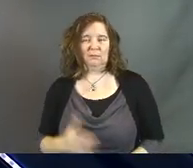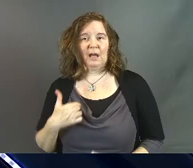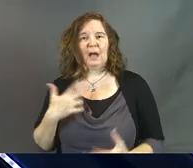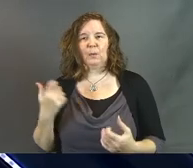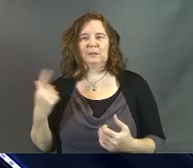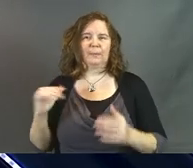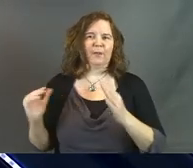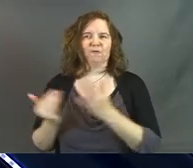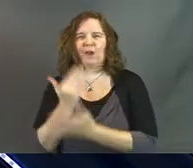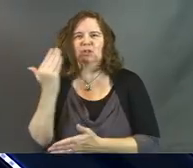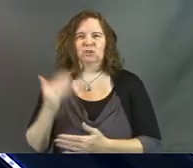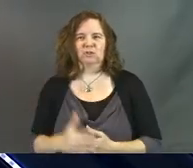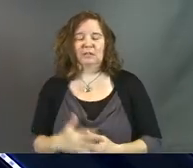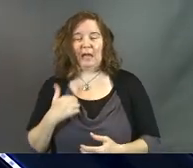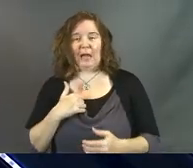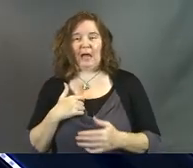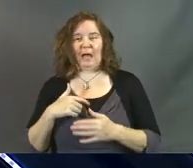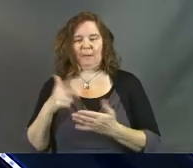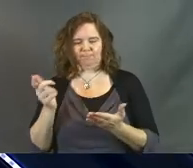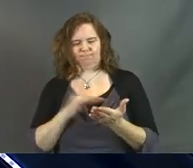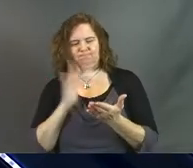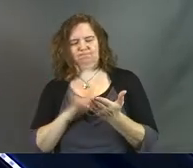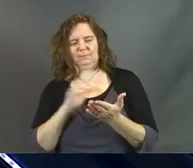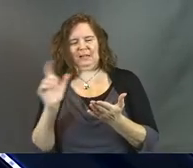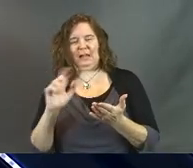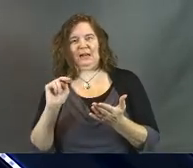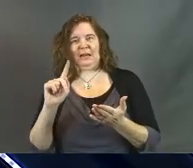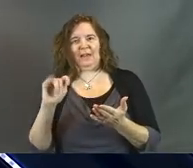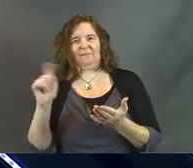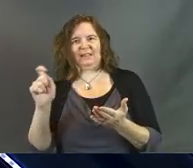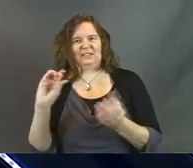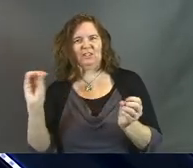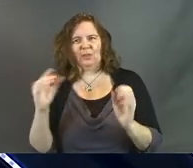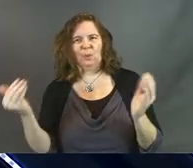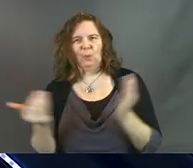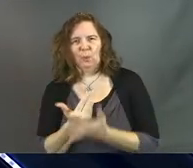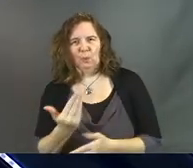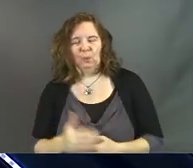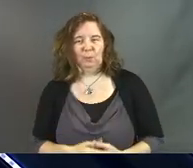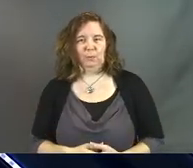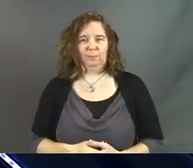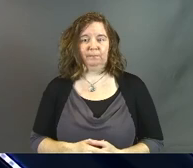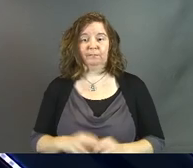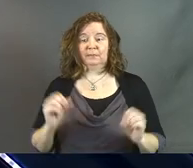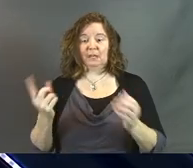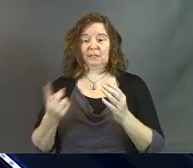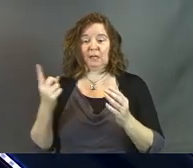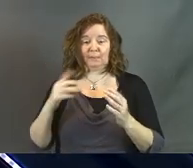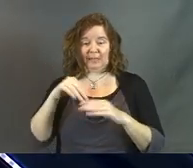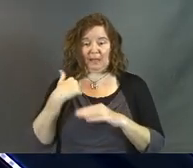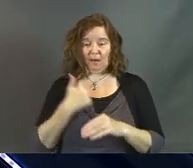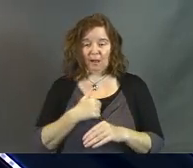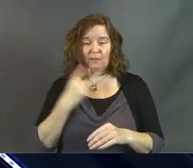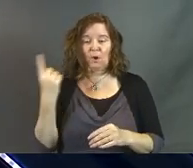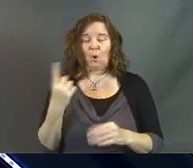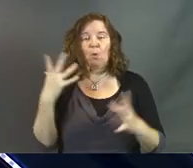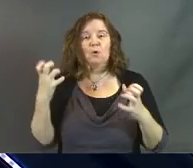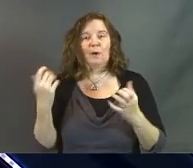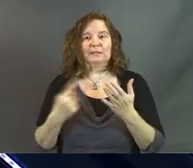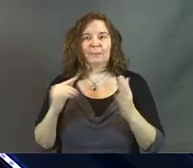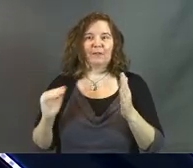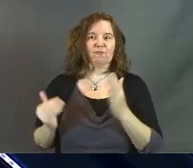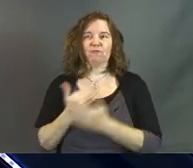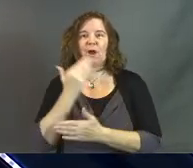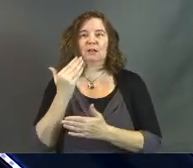want something fresh. I'm surfing Netflix, and there's just nothing new. There's something in us that always wants